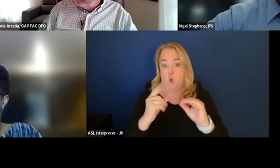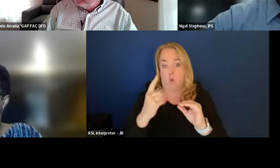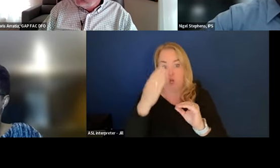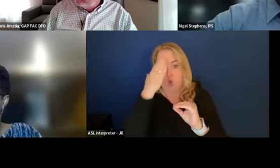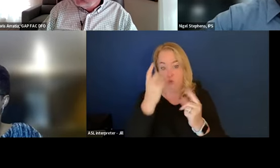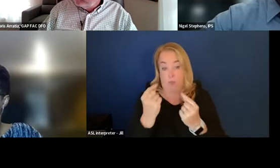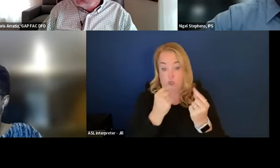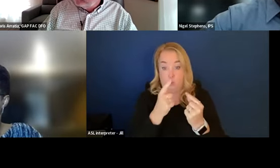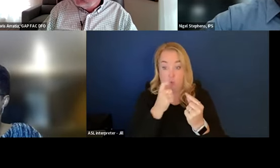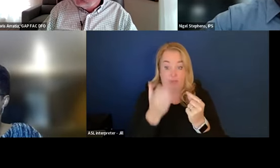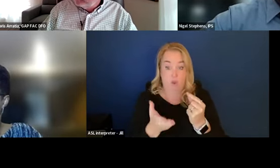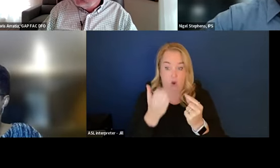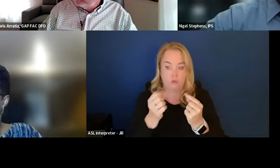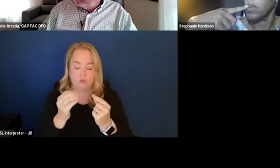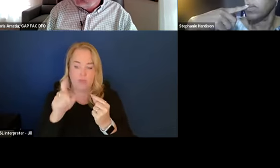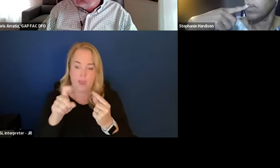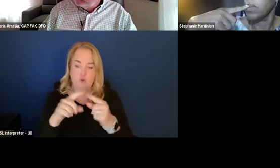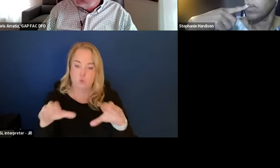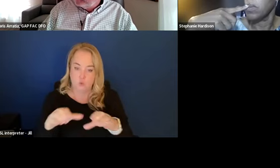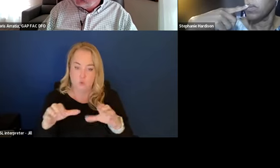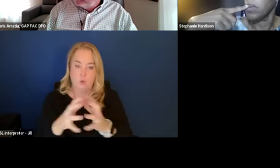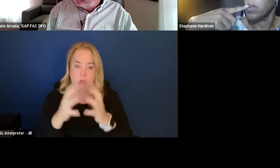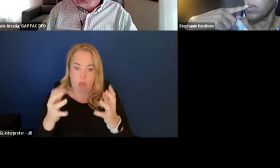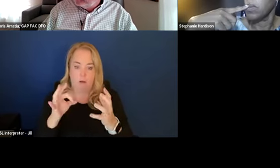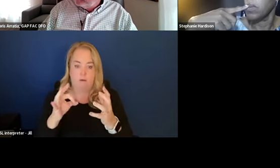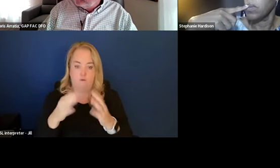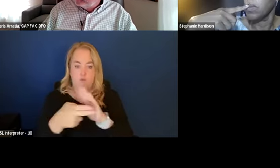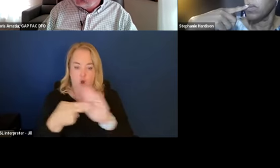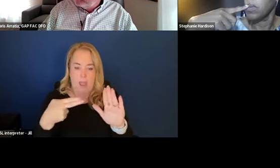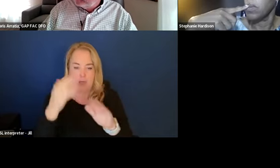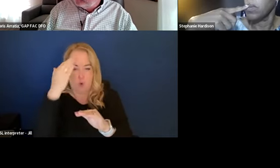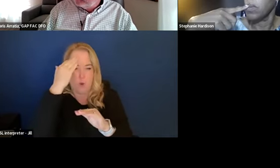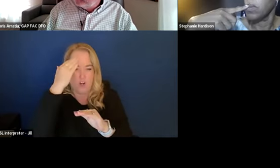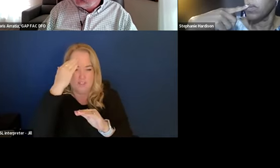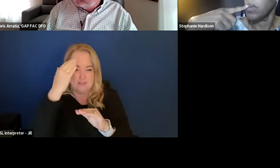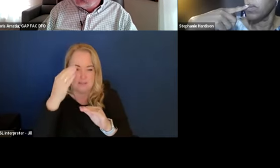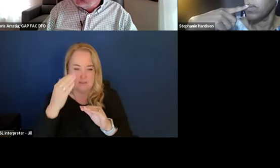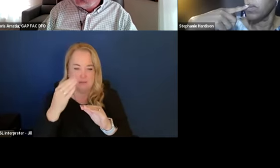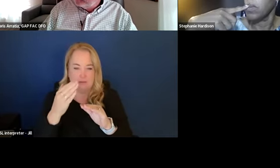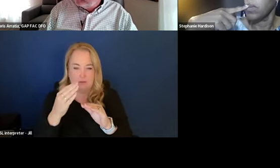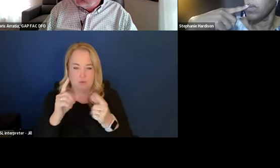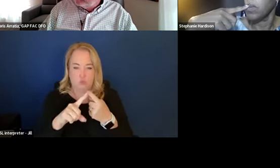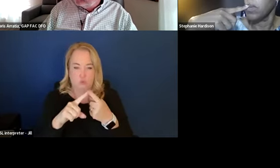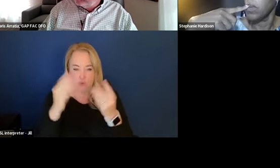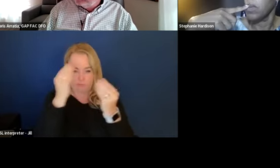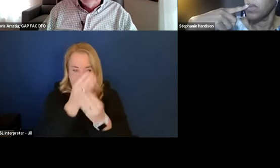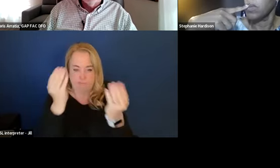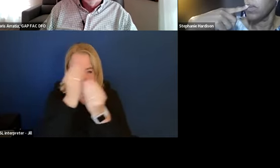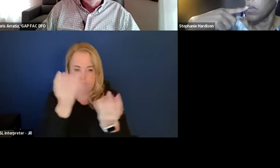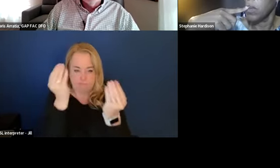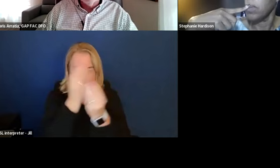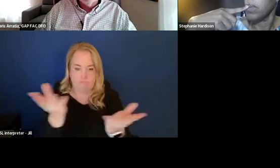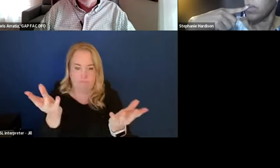nobody knows who they are, so they have to do a lot of brand awareness and then get that information out there. And